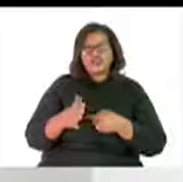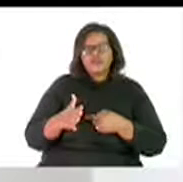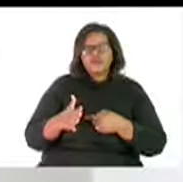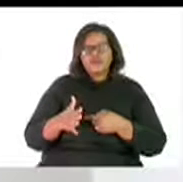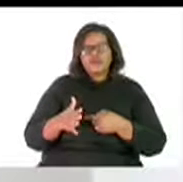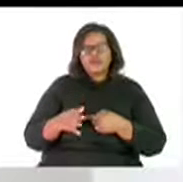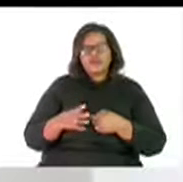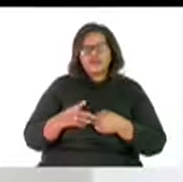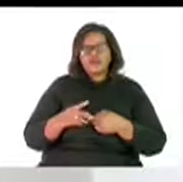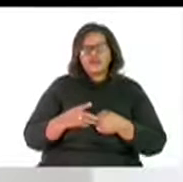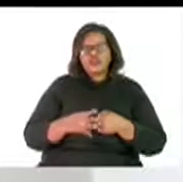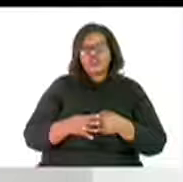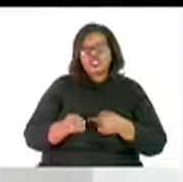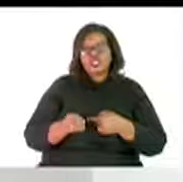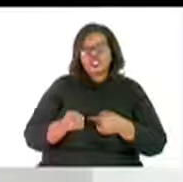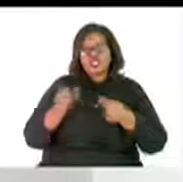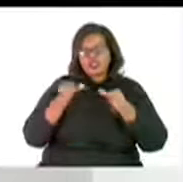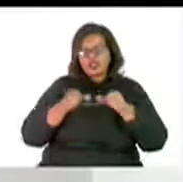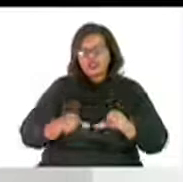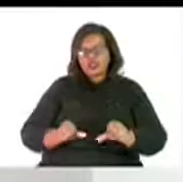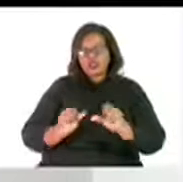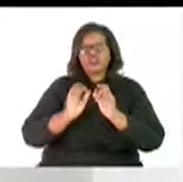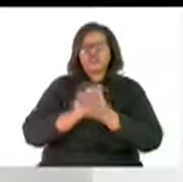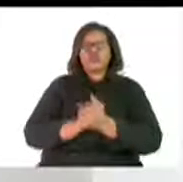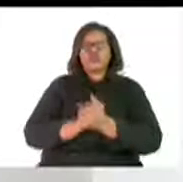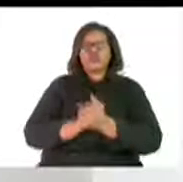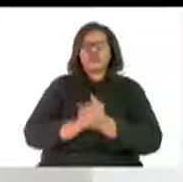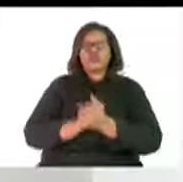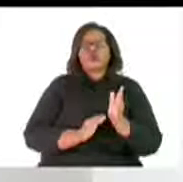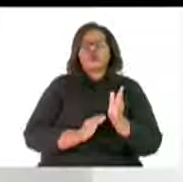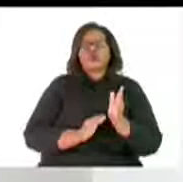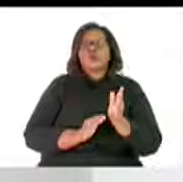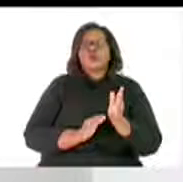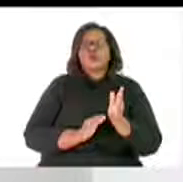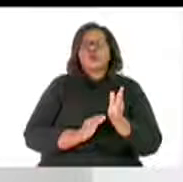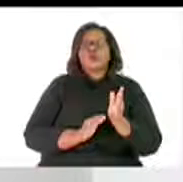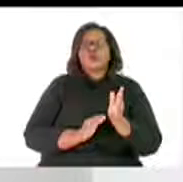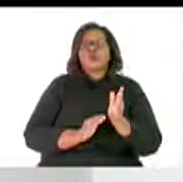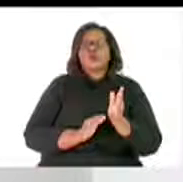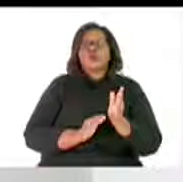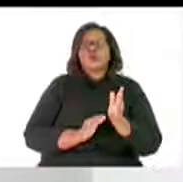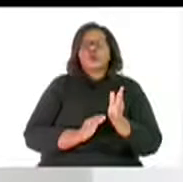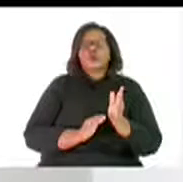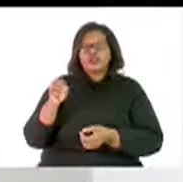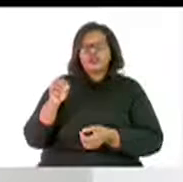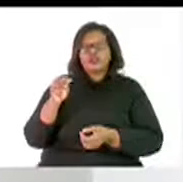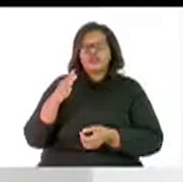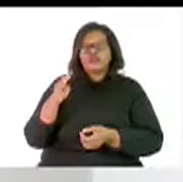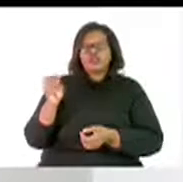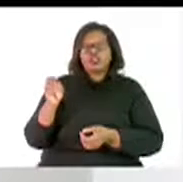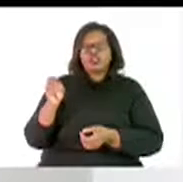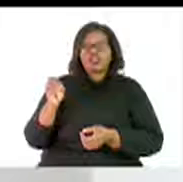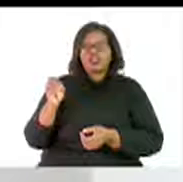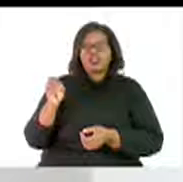35. We have 40, and it goes. Let me just end there. And then multiple of 10.